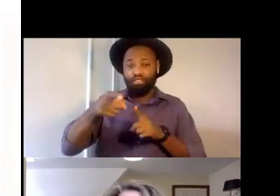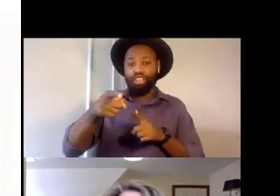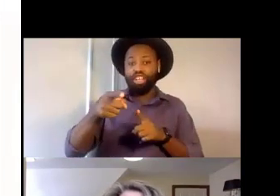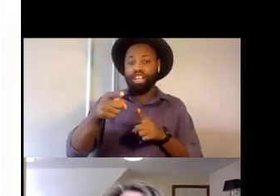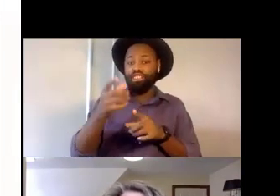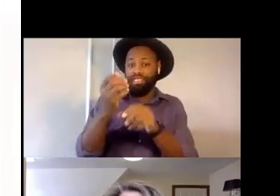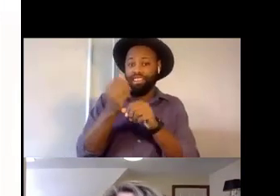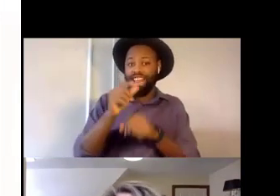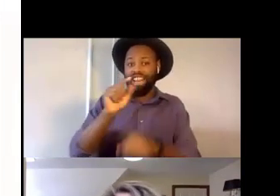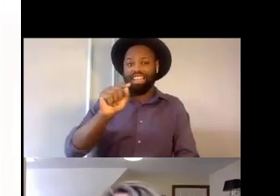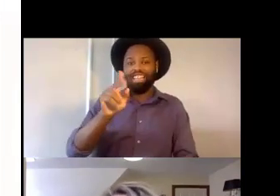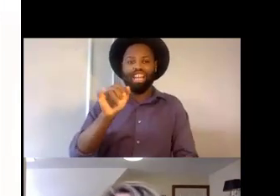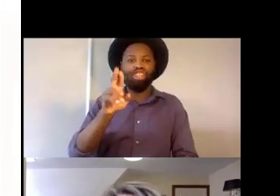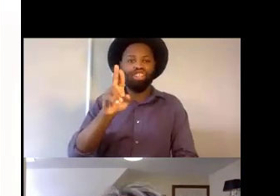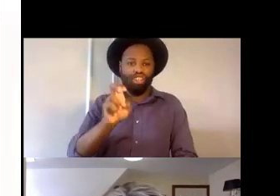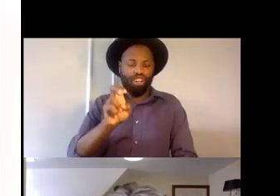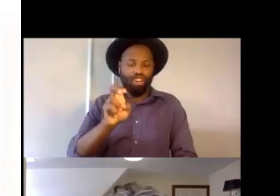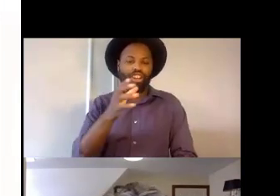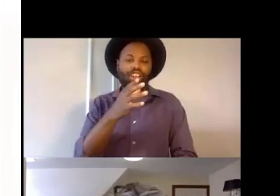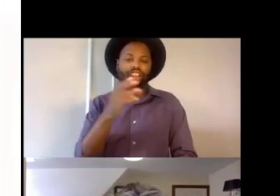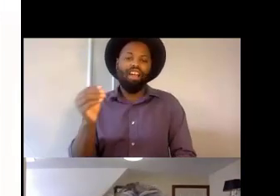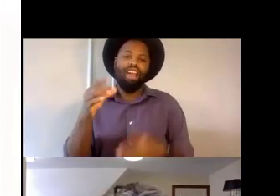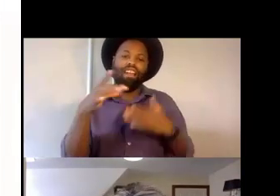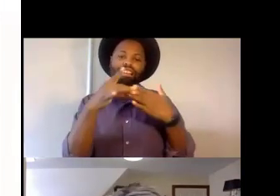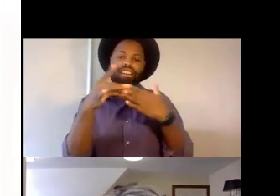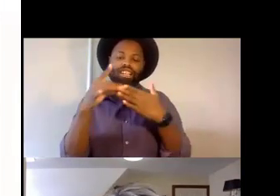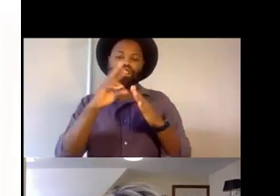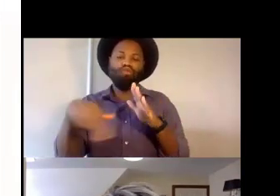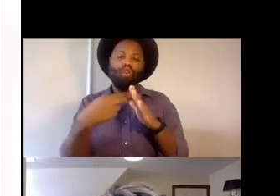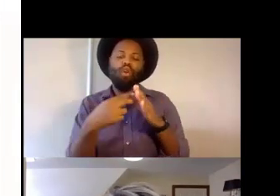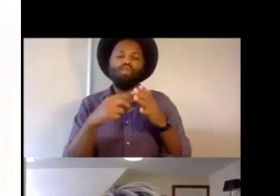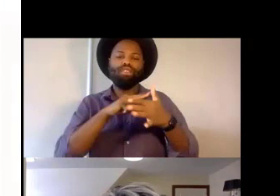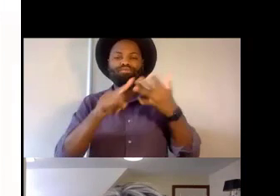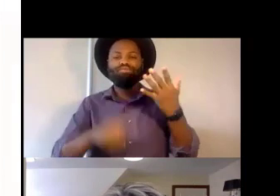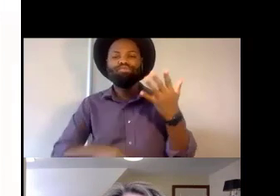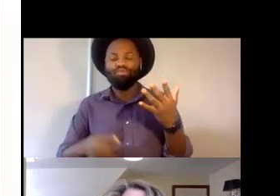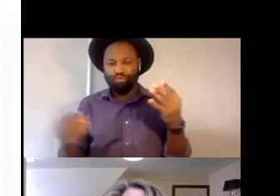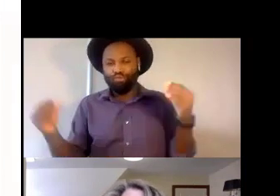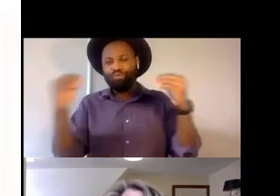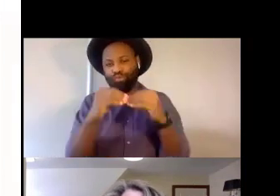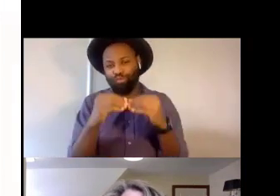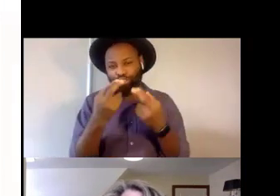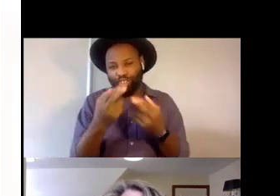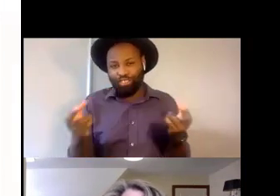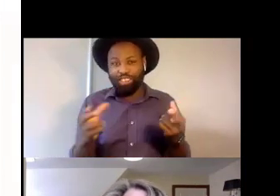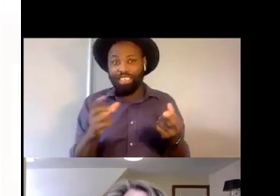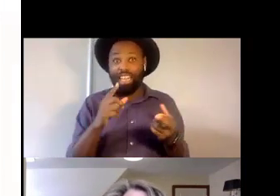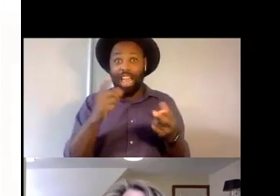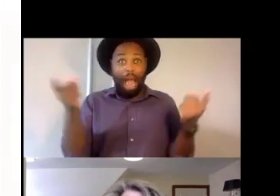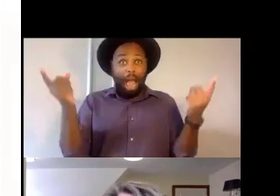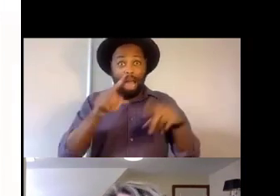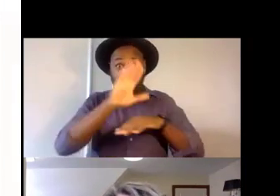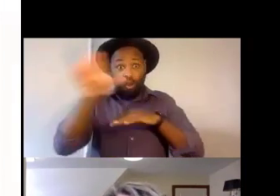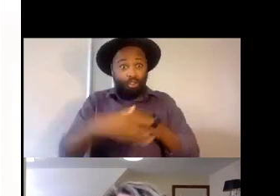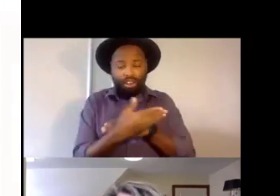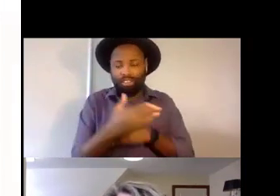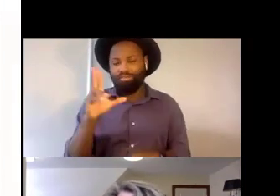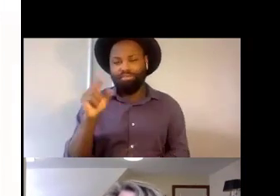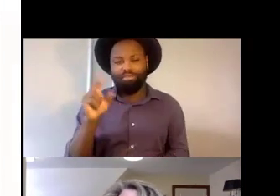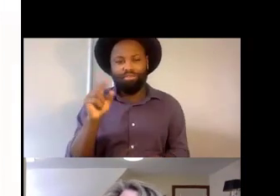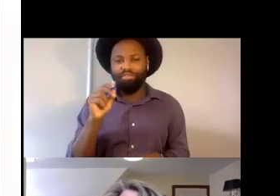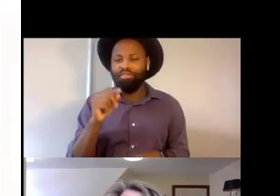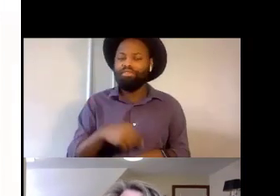roles, and additional resources. So this did not happen overnight. 2008 to